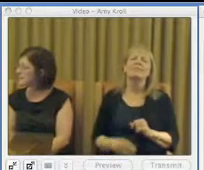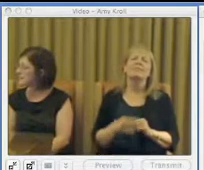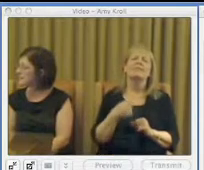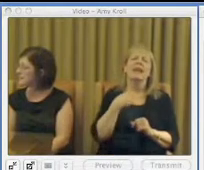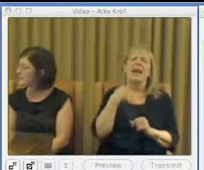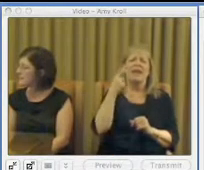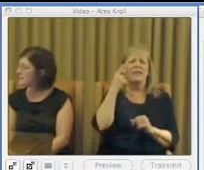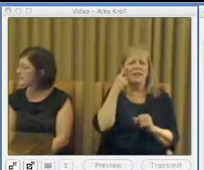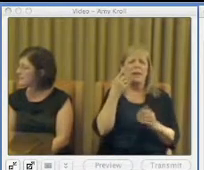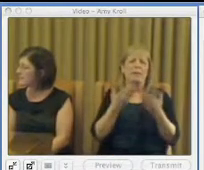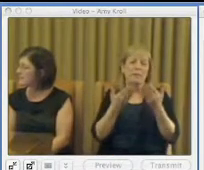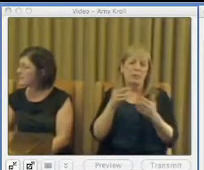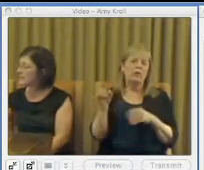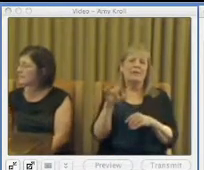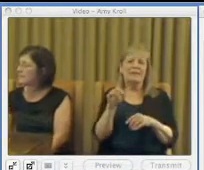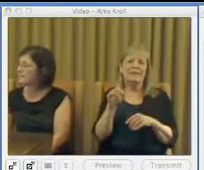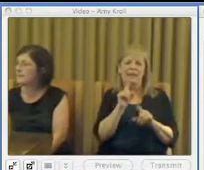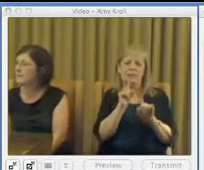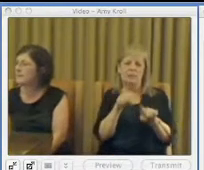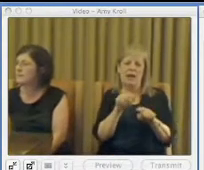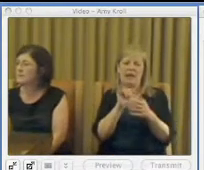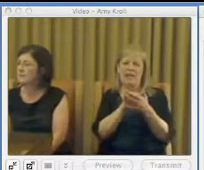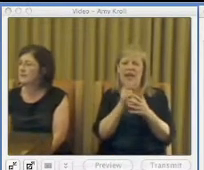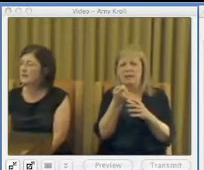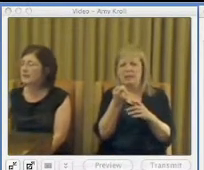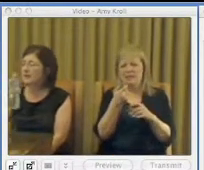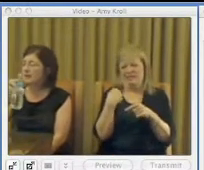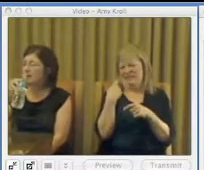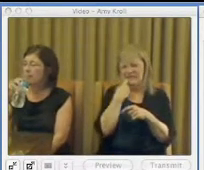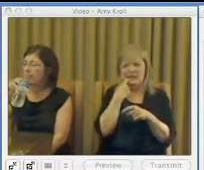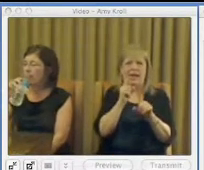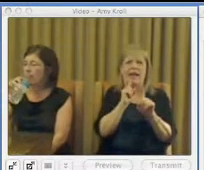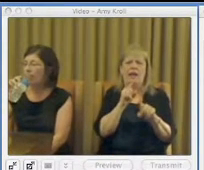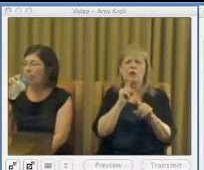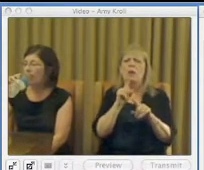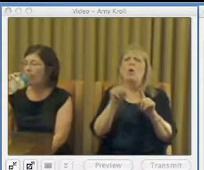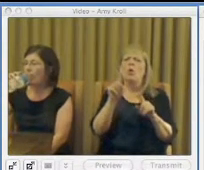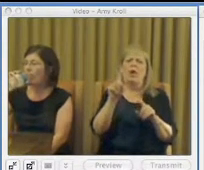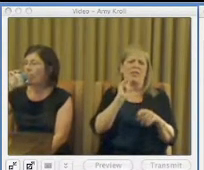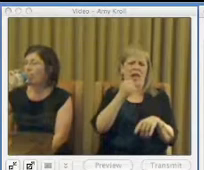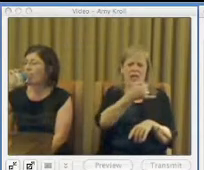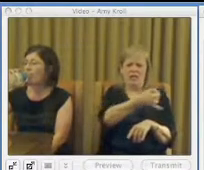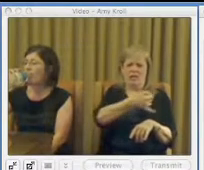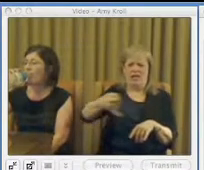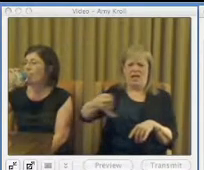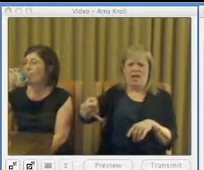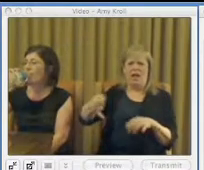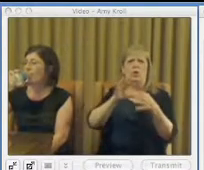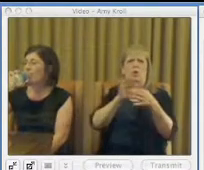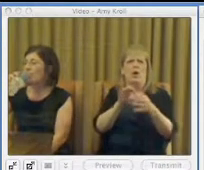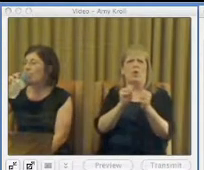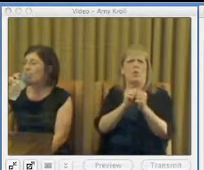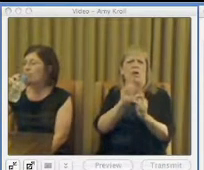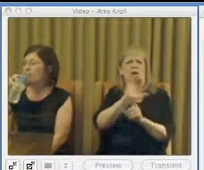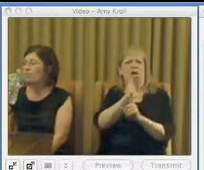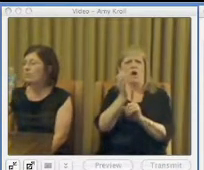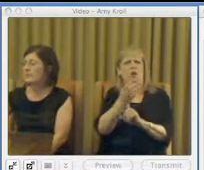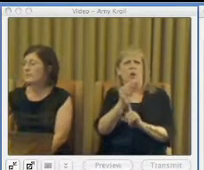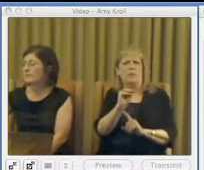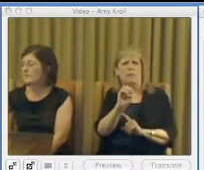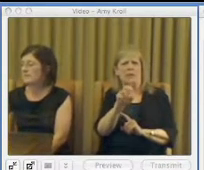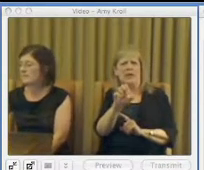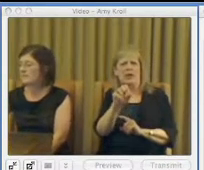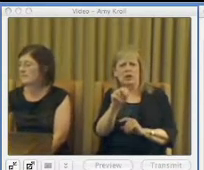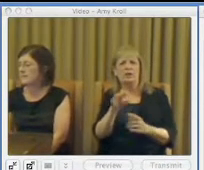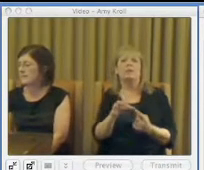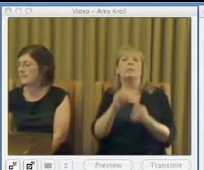I think you've addressed this one a little bit in your last answer, but where do you draw the line on cultural mediation, especially between deaf people and non-deaf